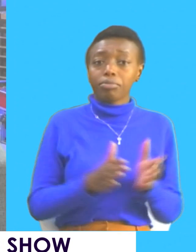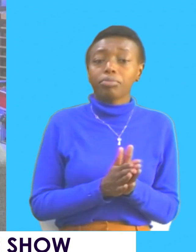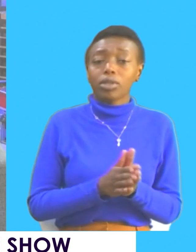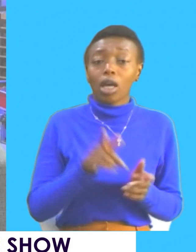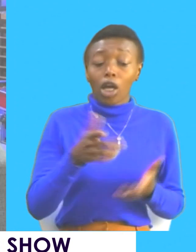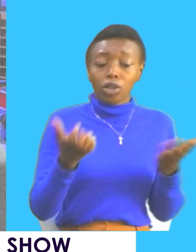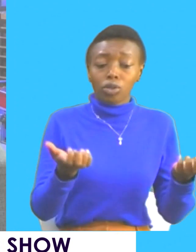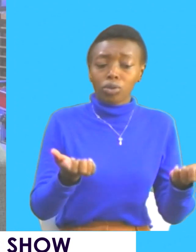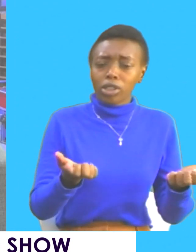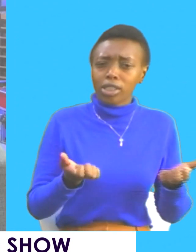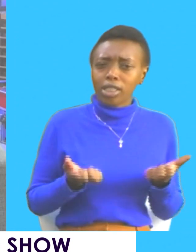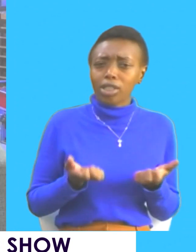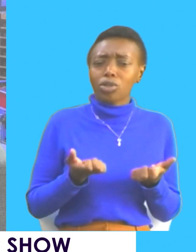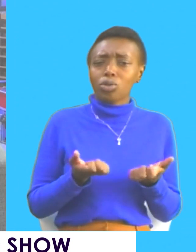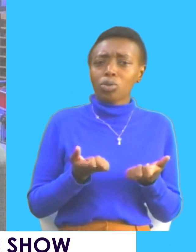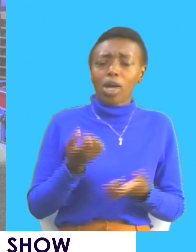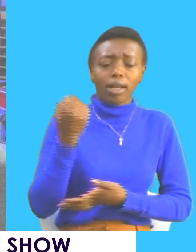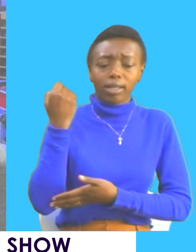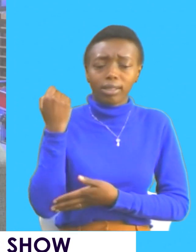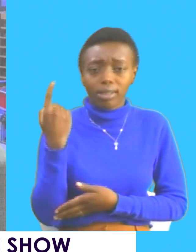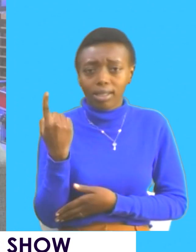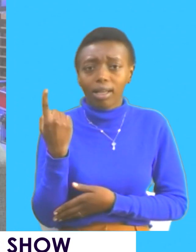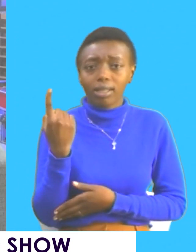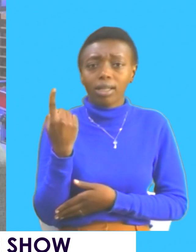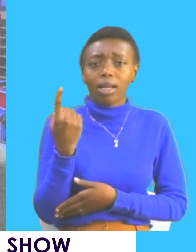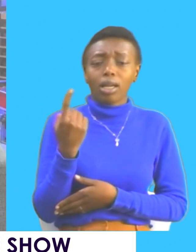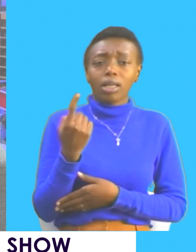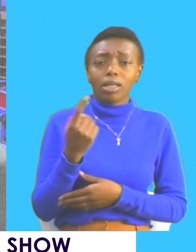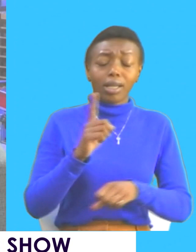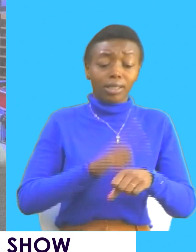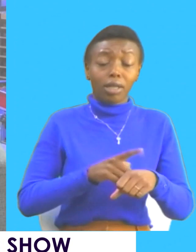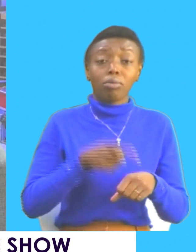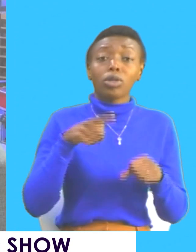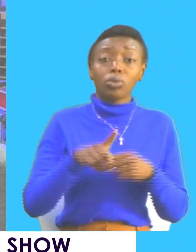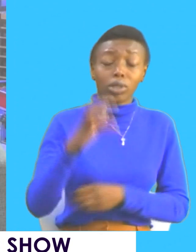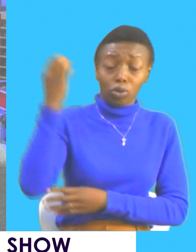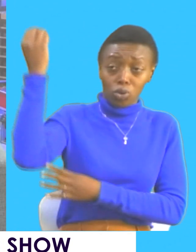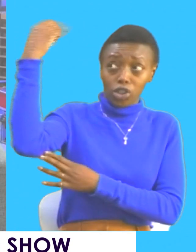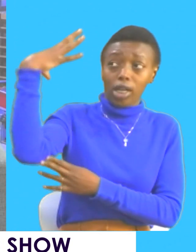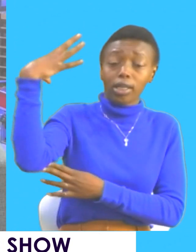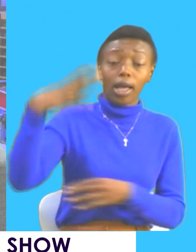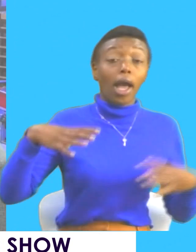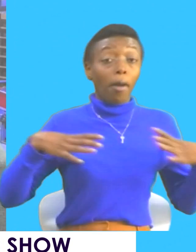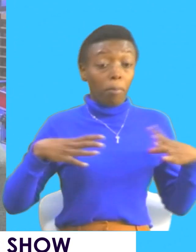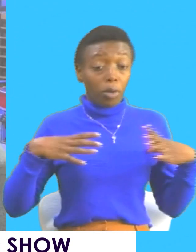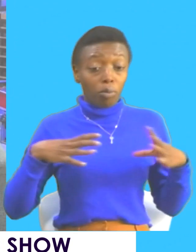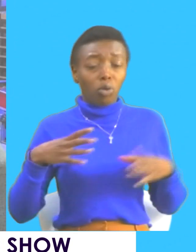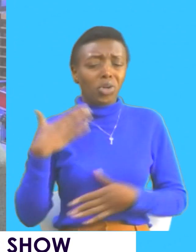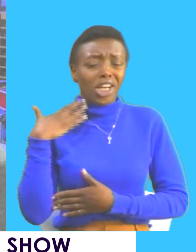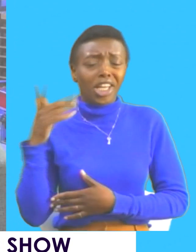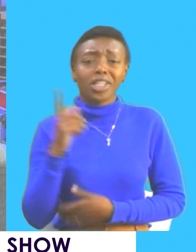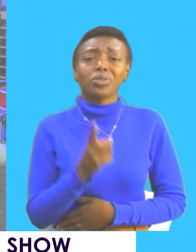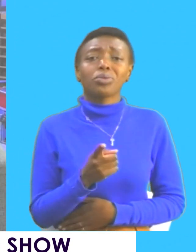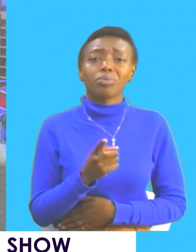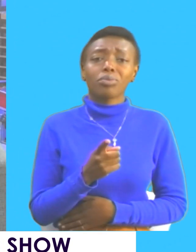will find a way of bringing out to shine. There are people who will not love you. You